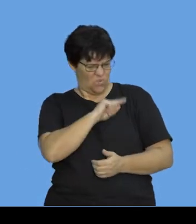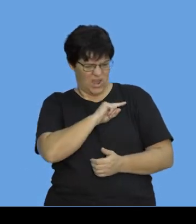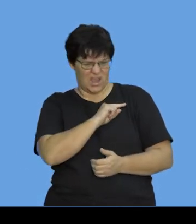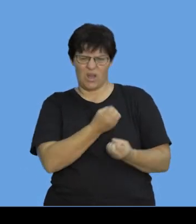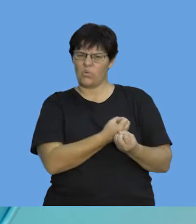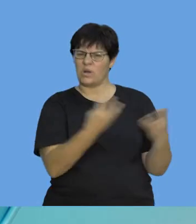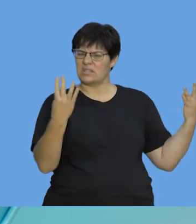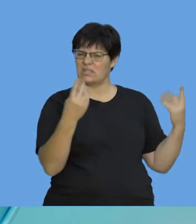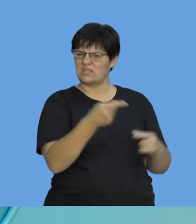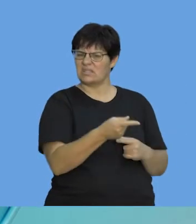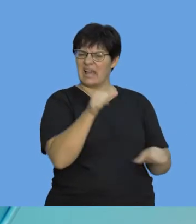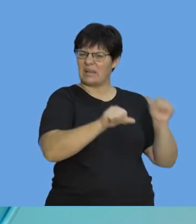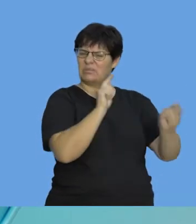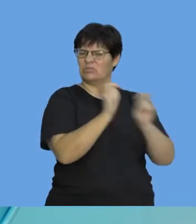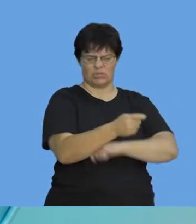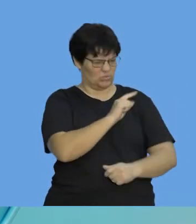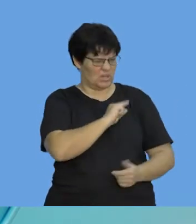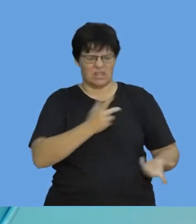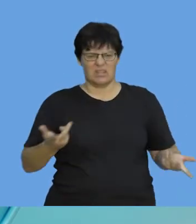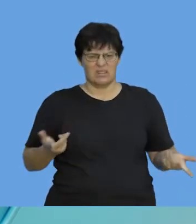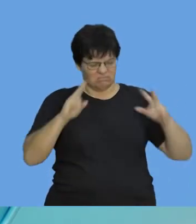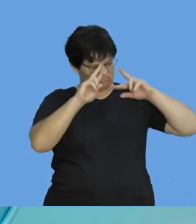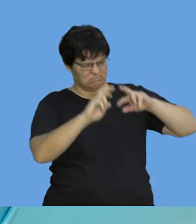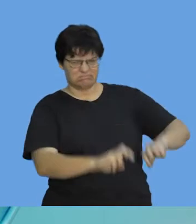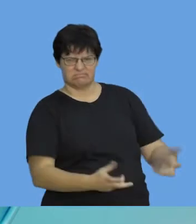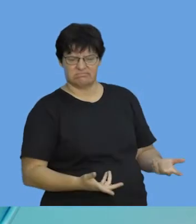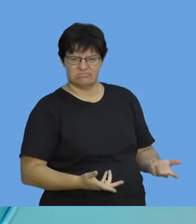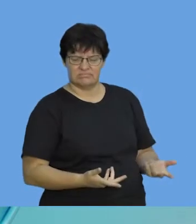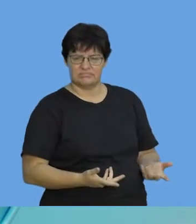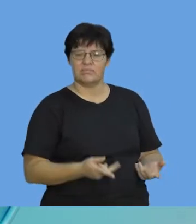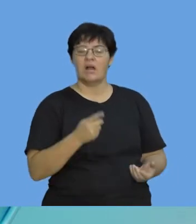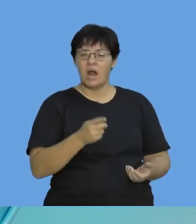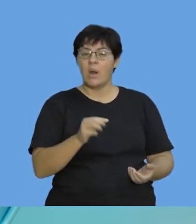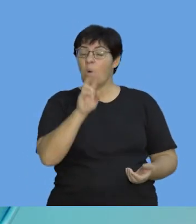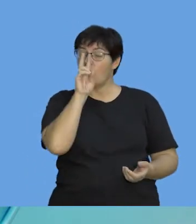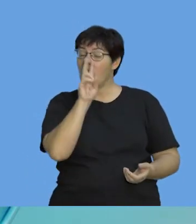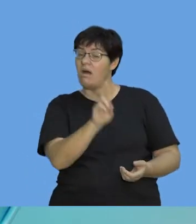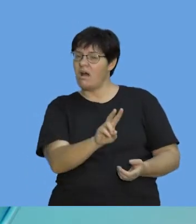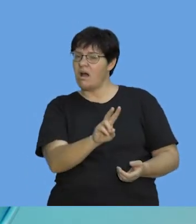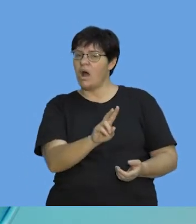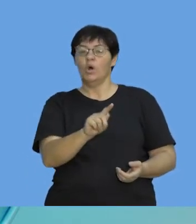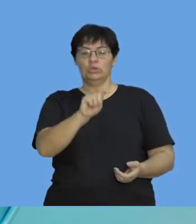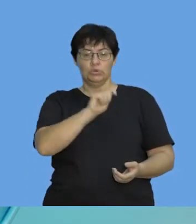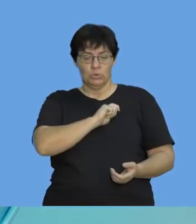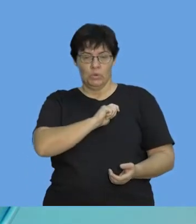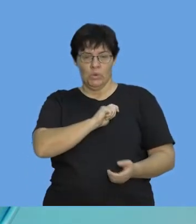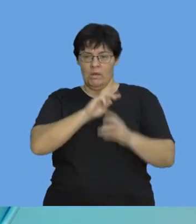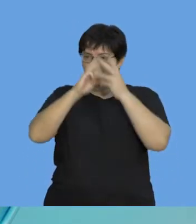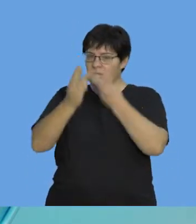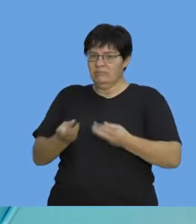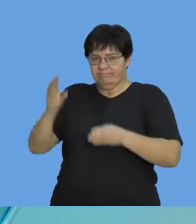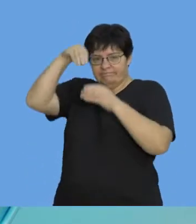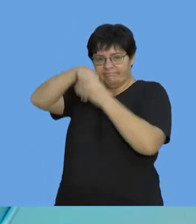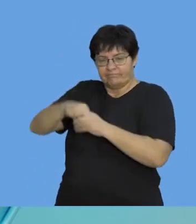of chemical change? At some point or the other, we need to try and think about what are the real life applications of these concepts that we learn in